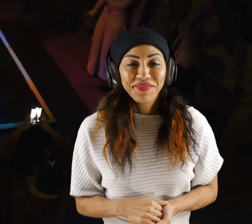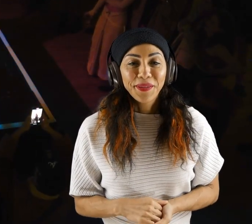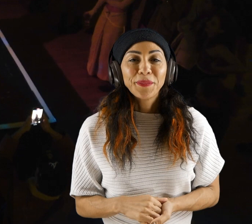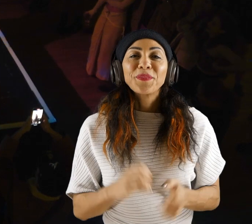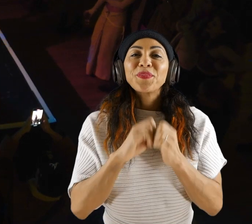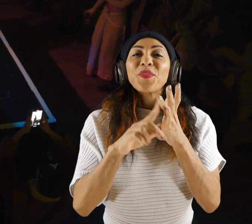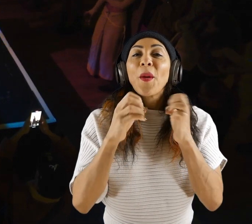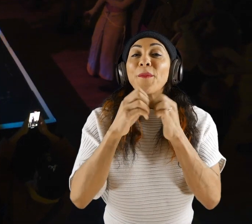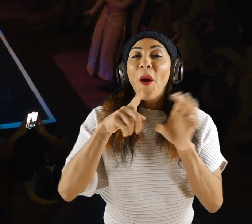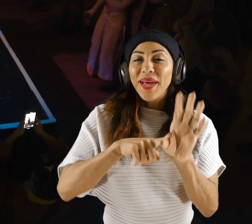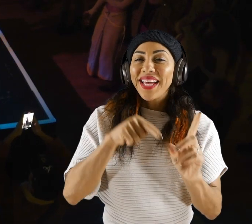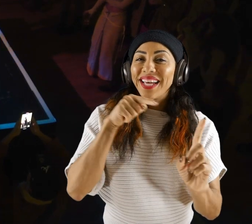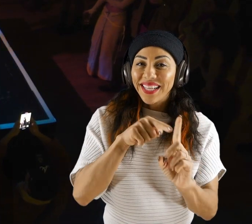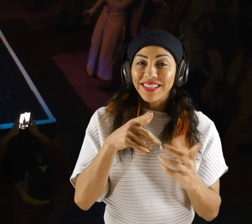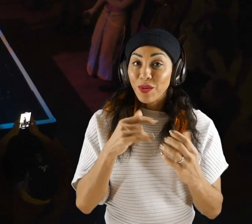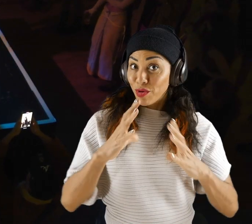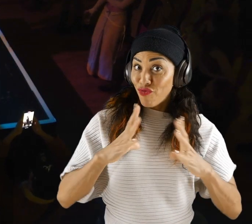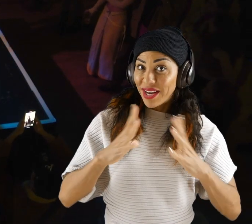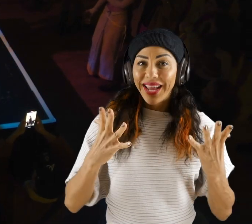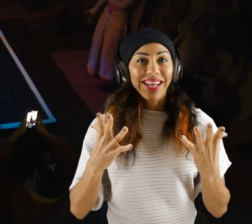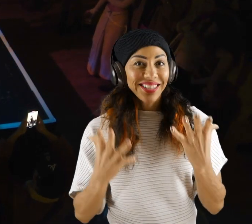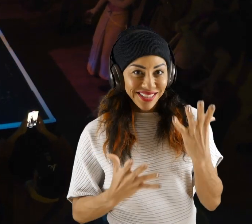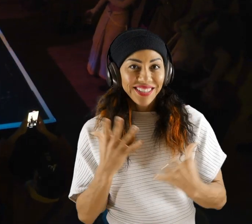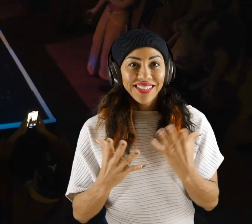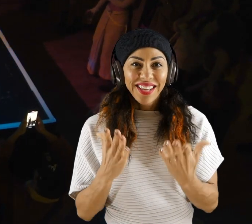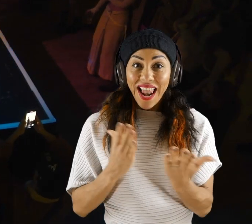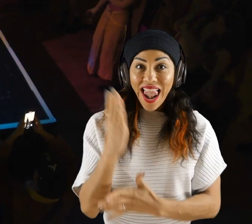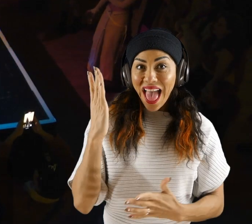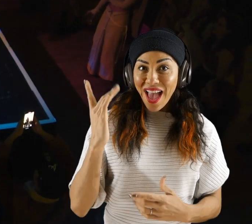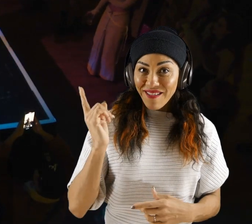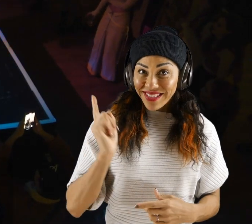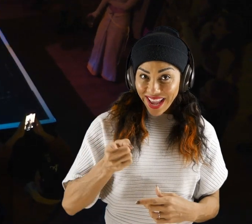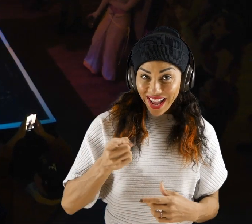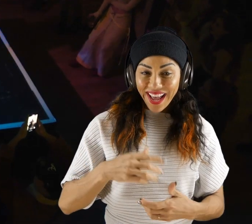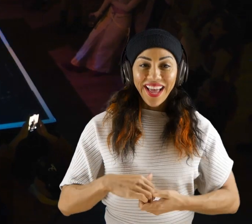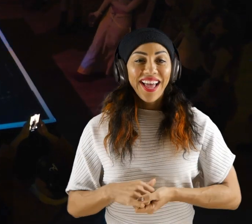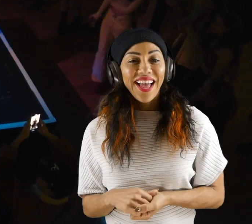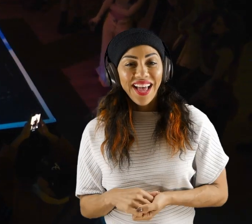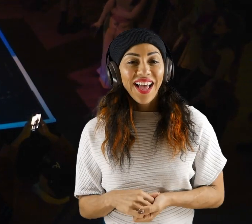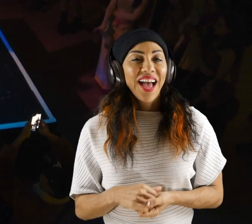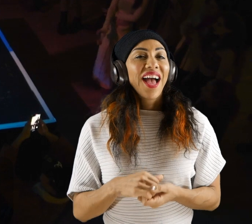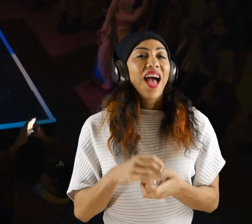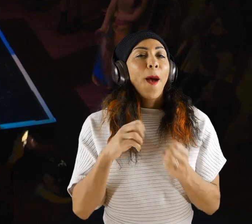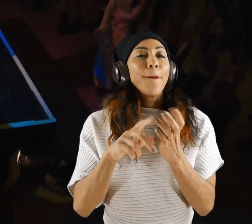Bobby, are we ready with our live thing? All right. Bobby's gonna press live.